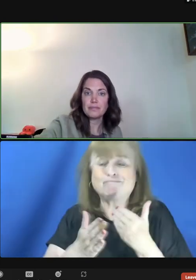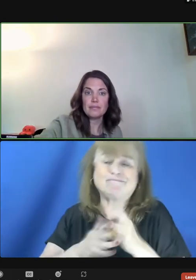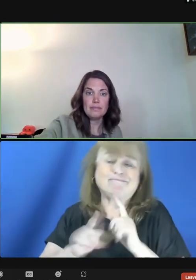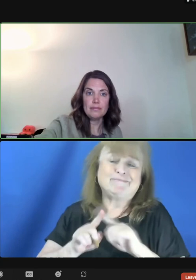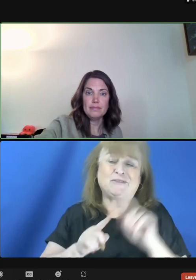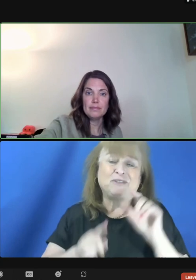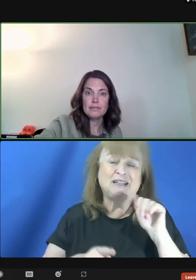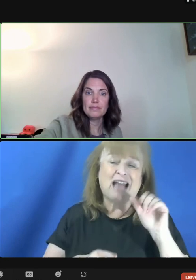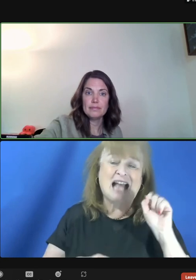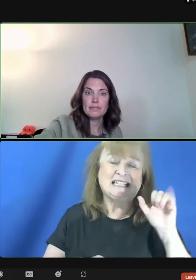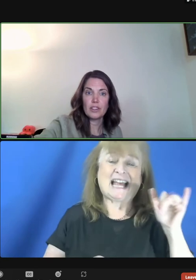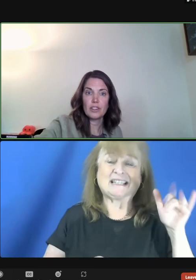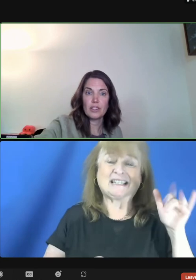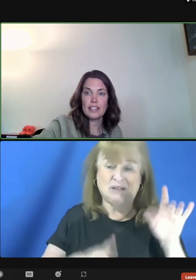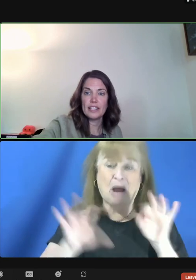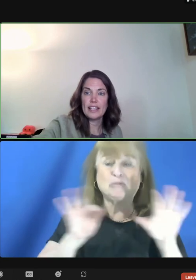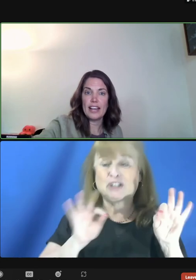options